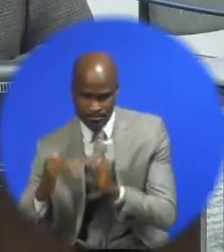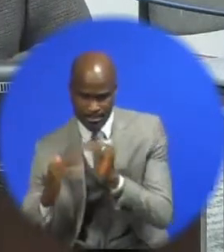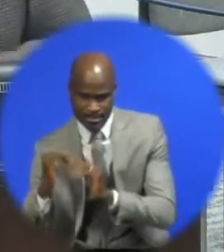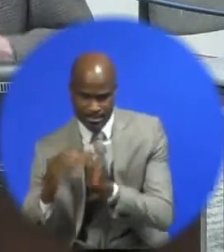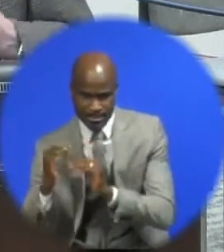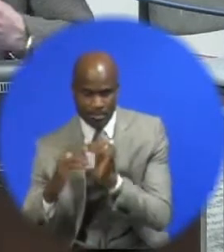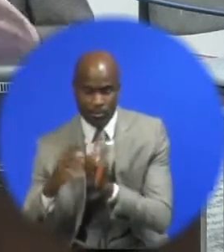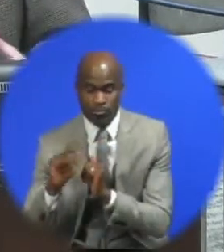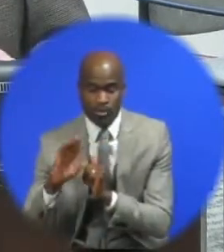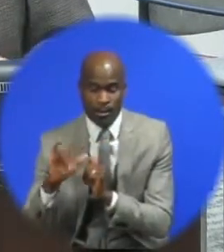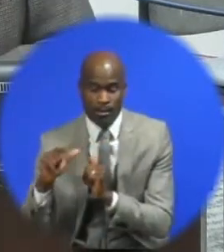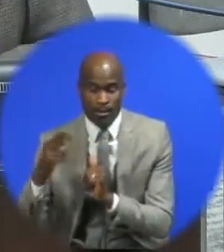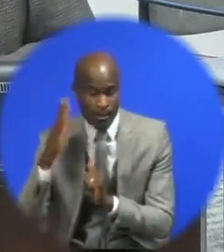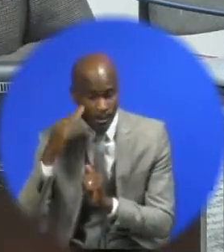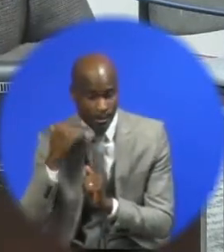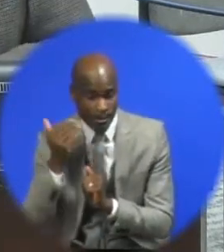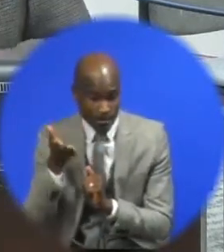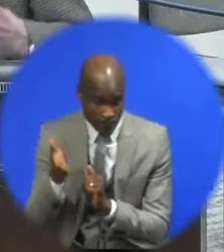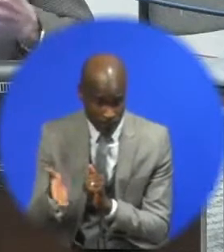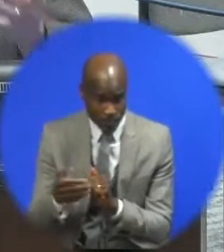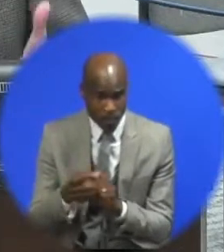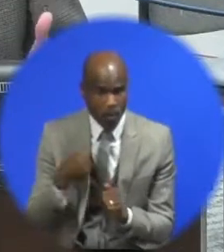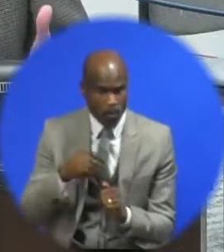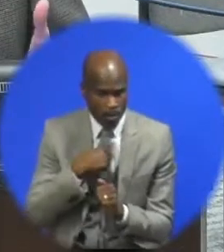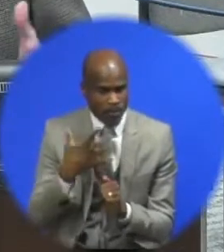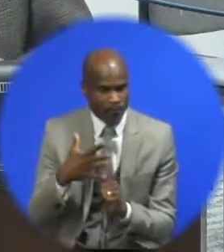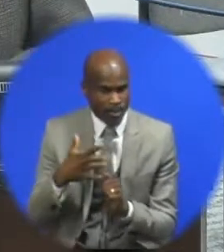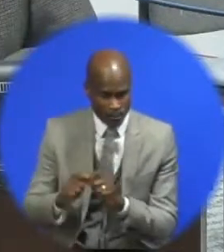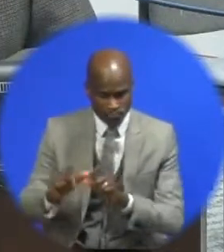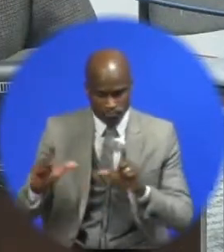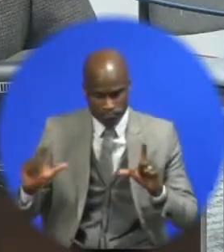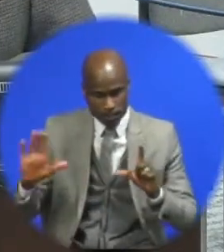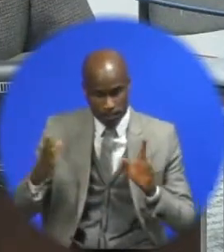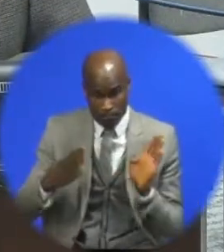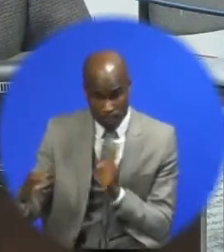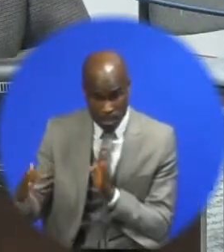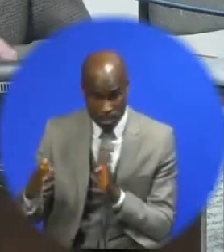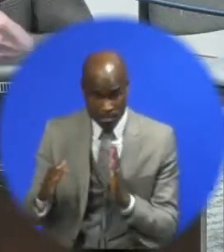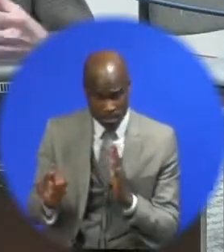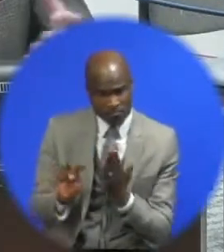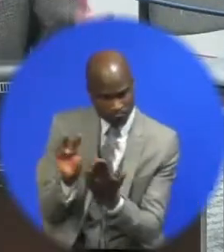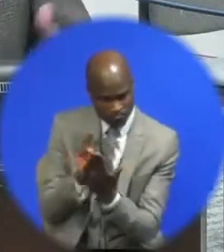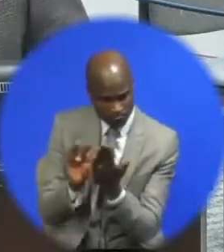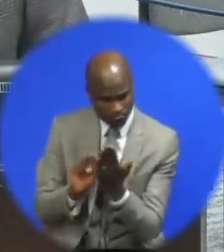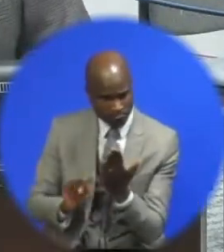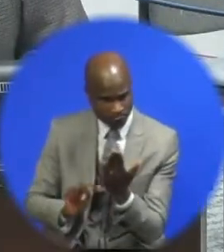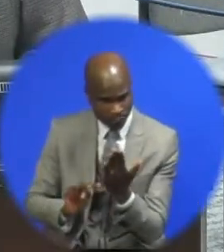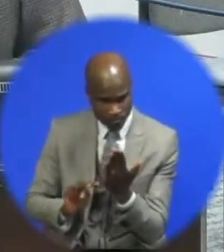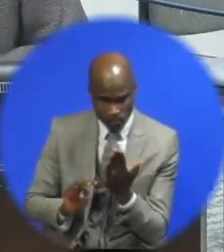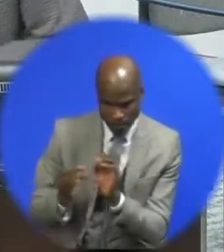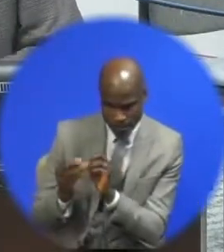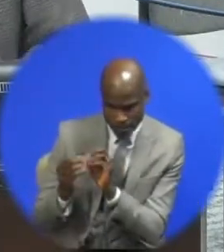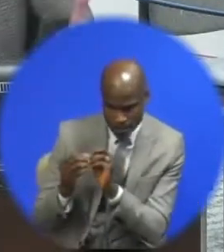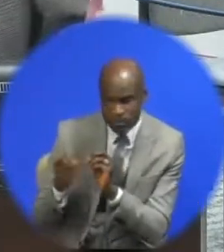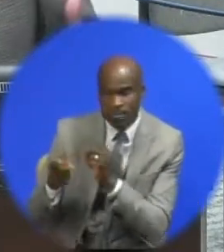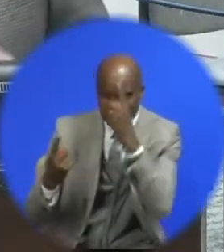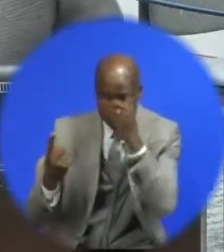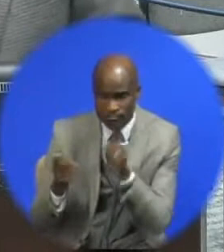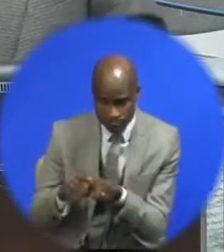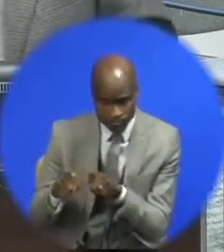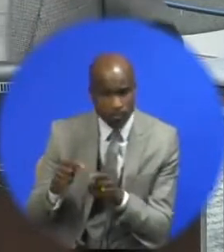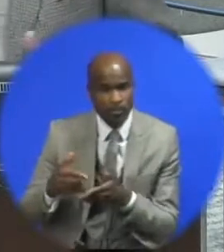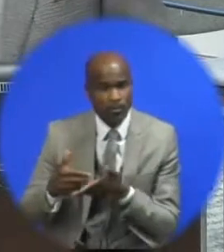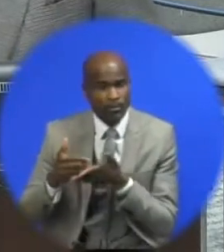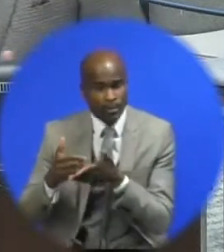that. We met with Duke, and we got them to agree to extend that trail on out of their property there,